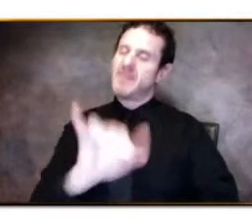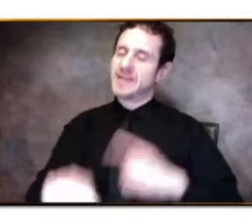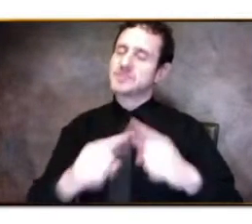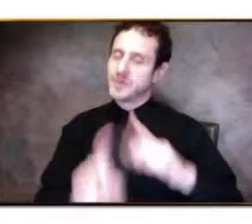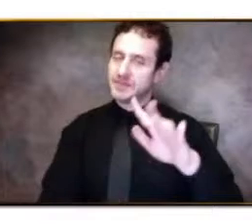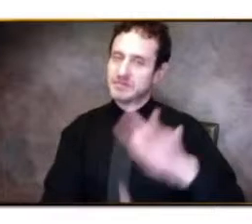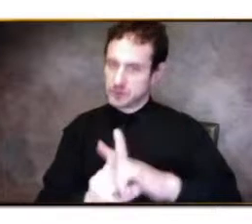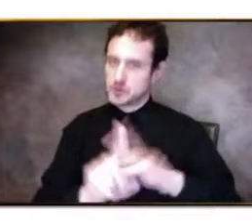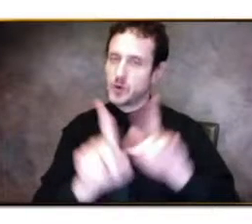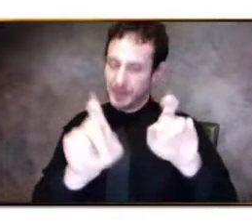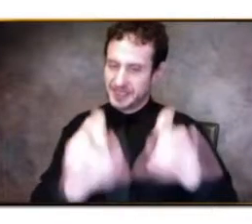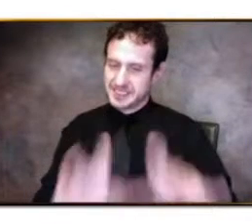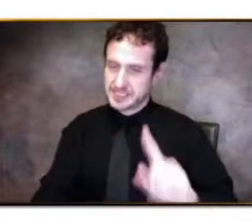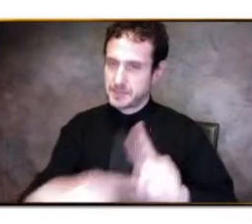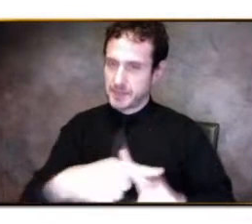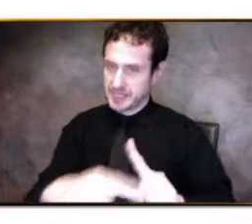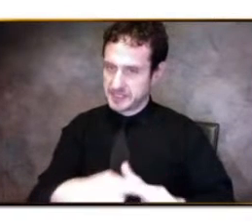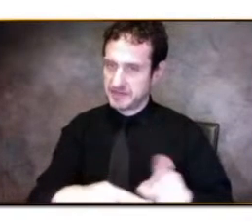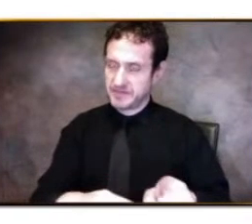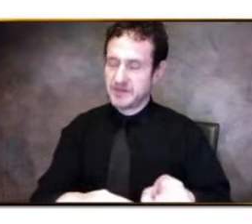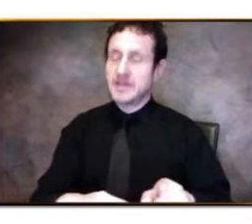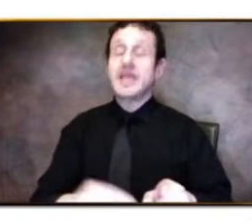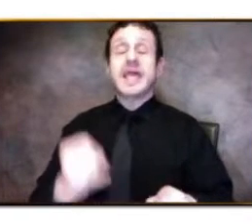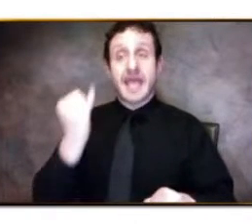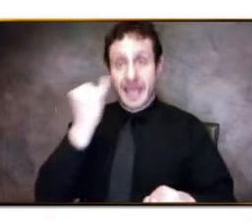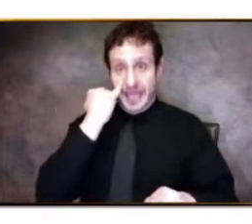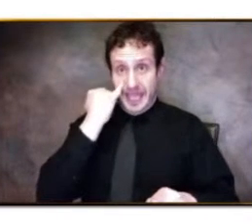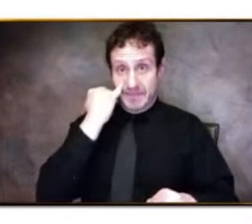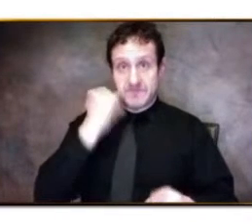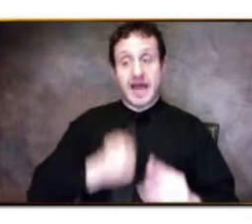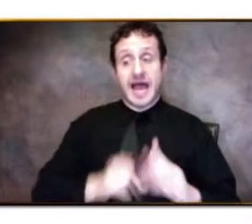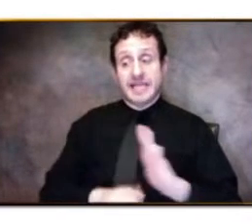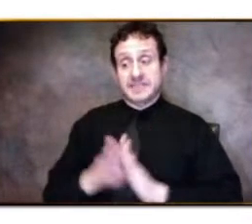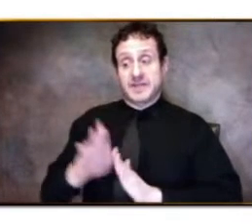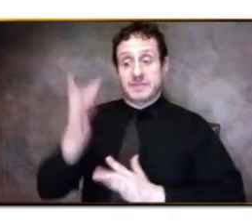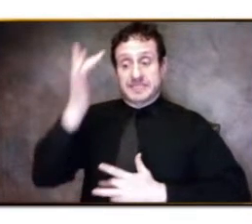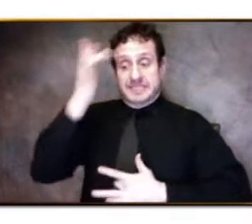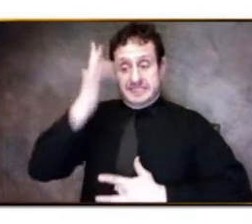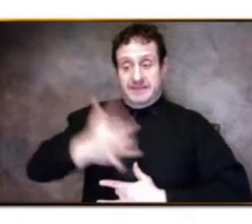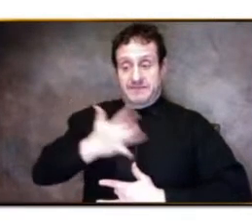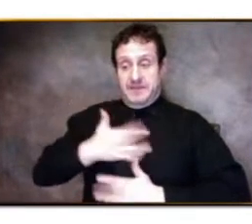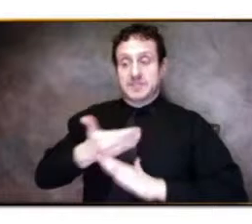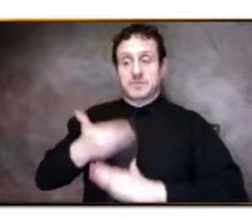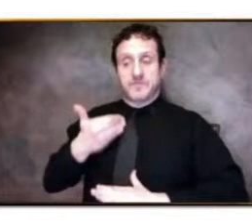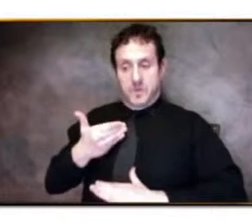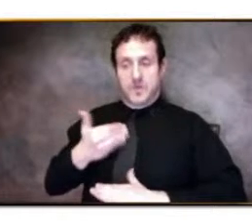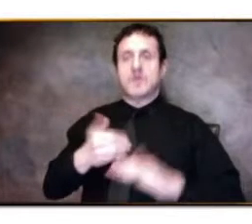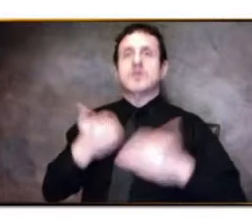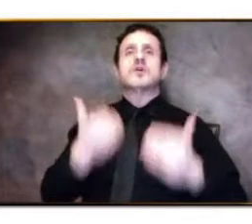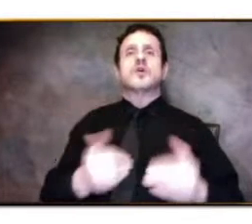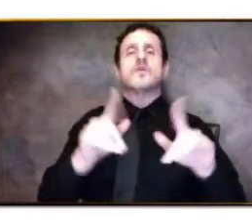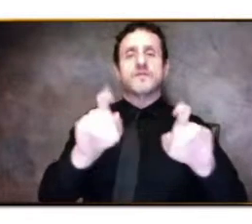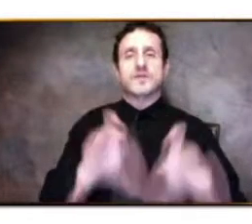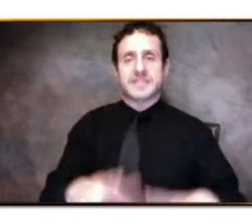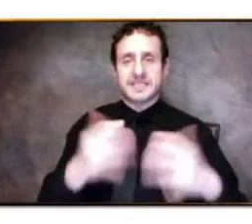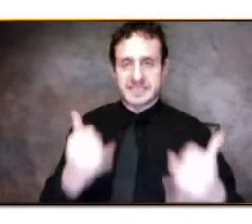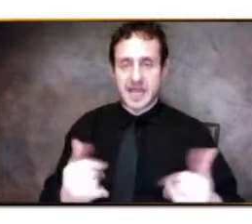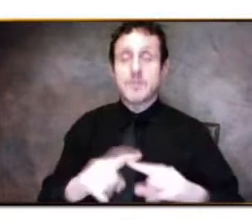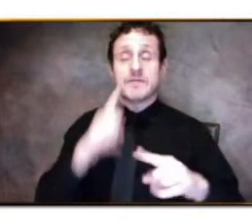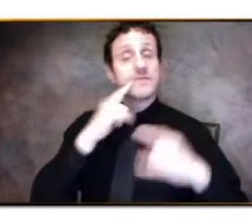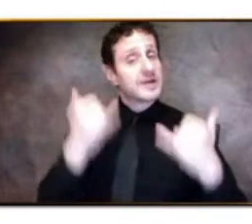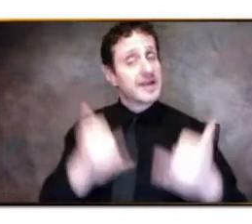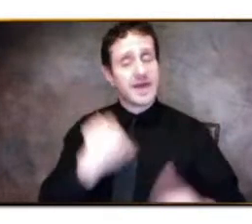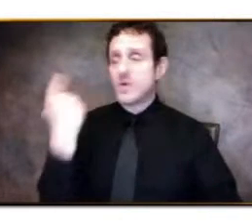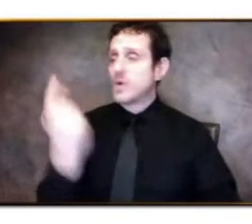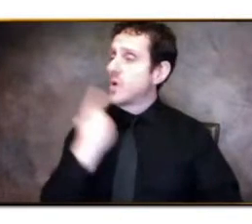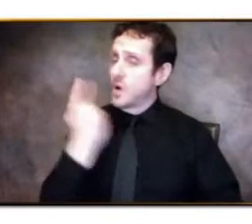a week. Obviously, if you develop symptoms before then, please test immediately. And in the meantime, always wear